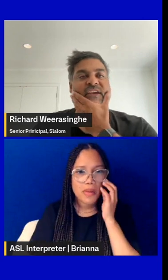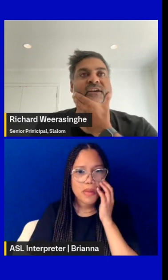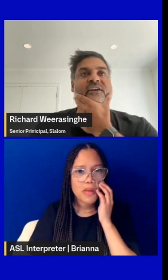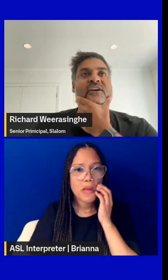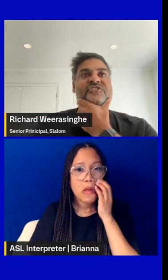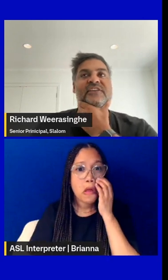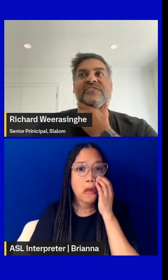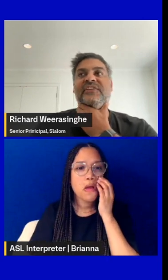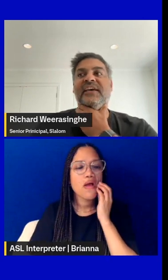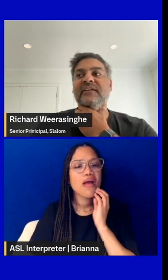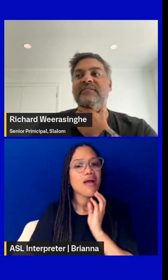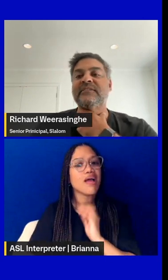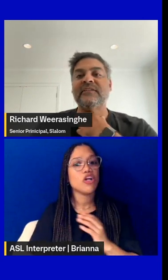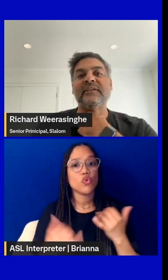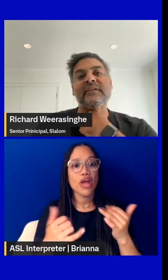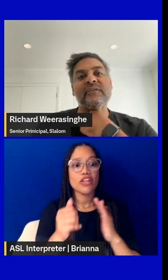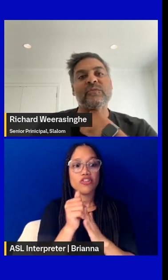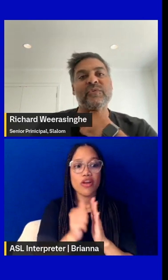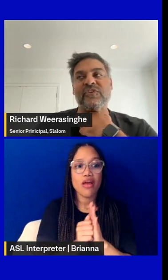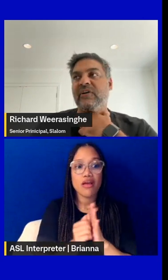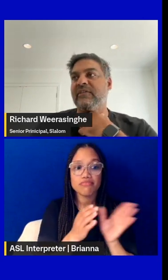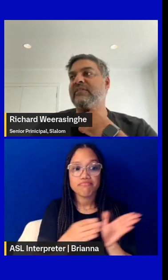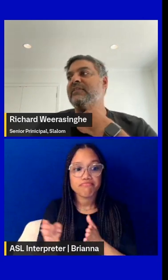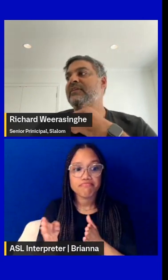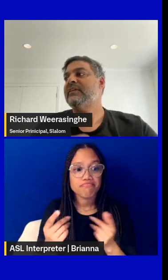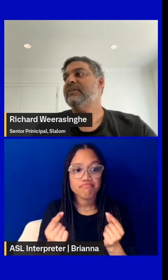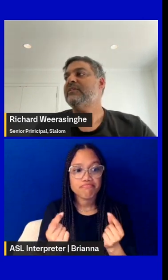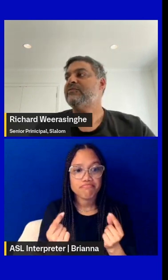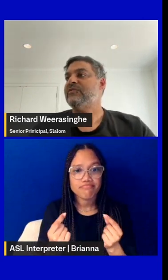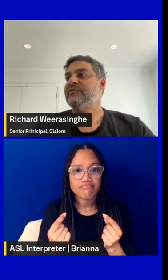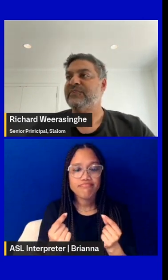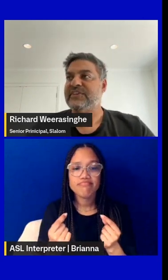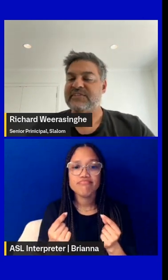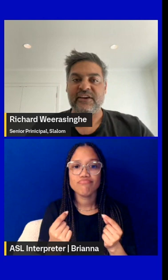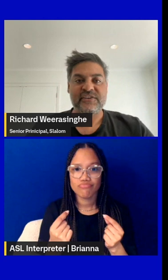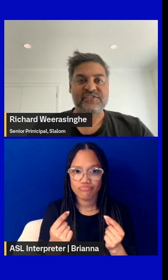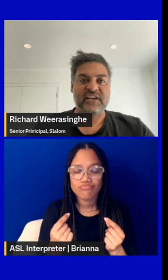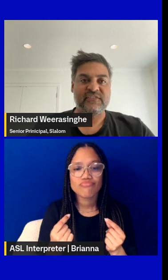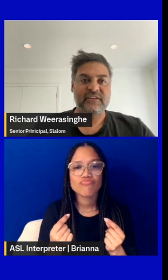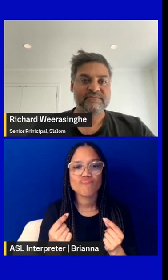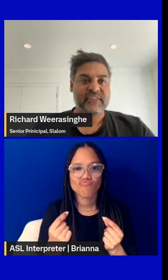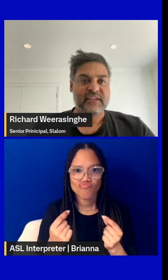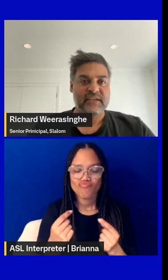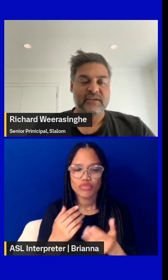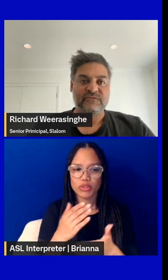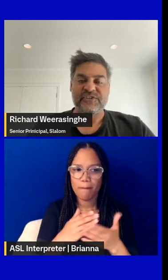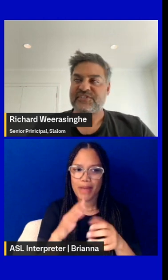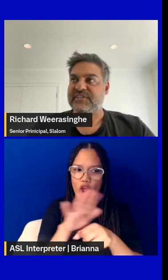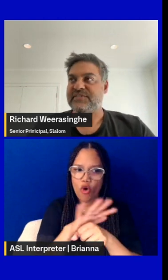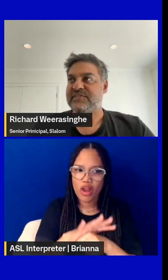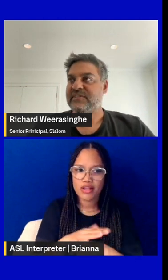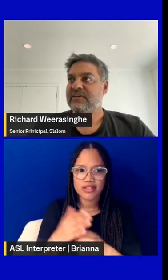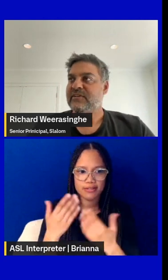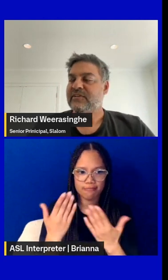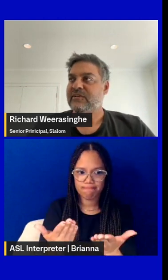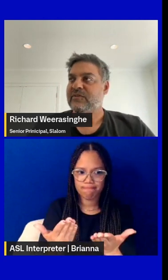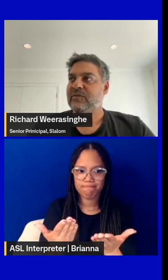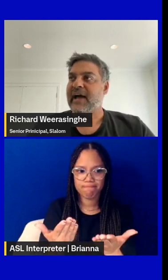So agenda today, we've got sort of these areas to cover. First